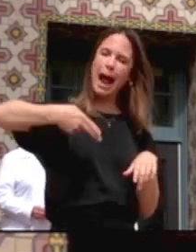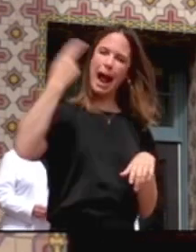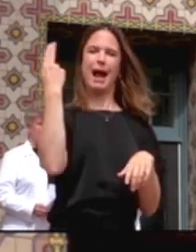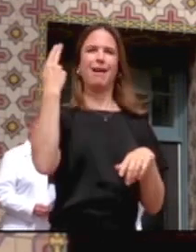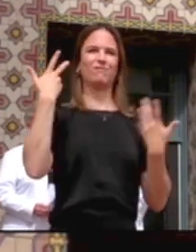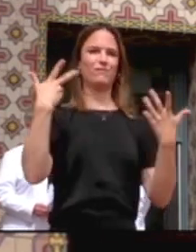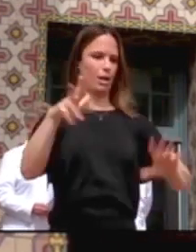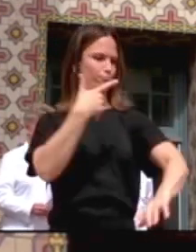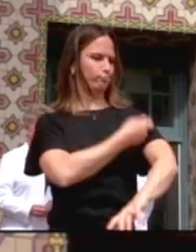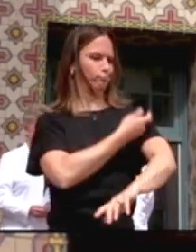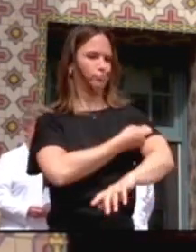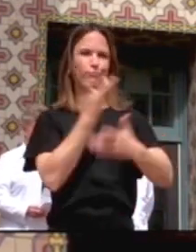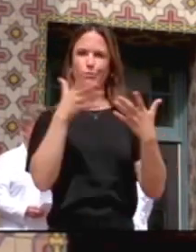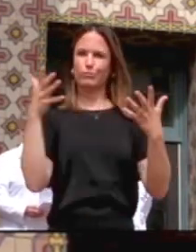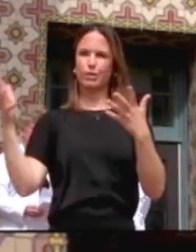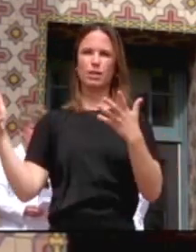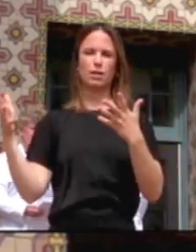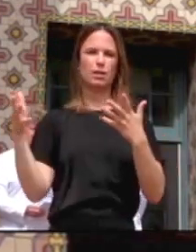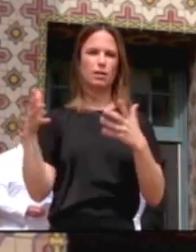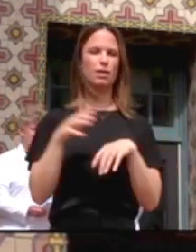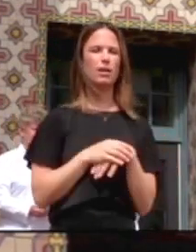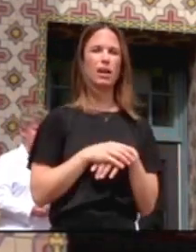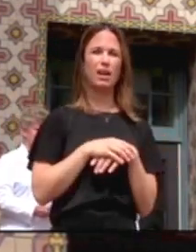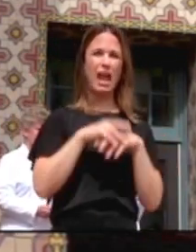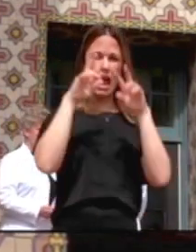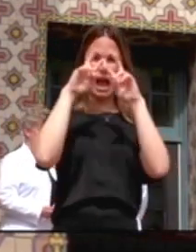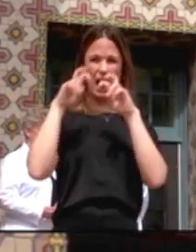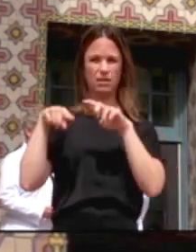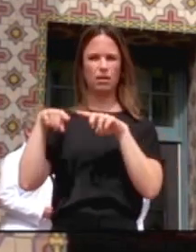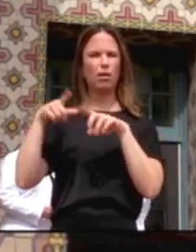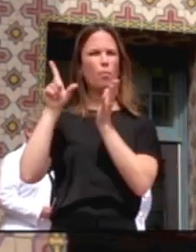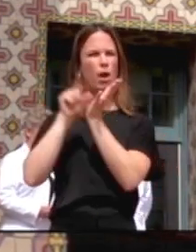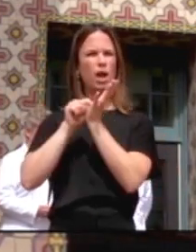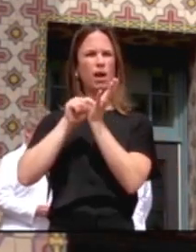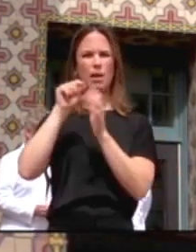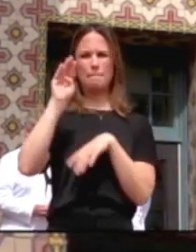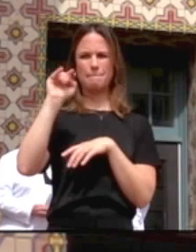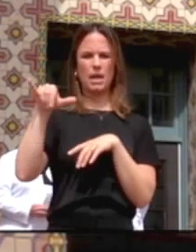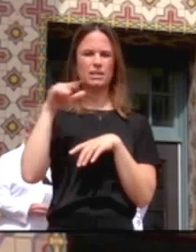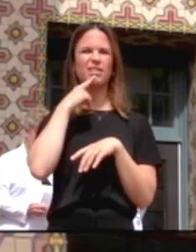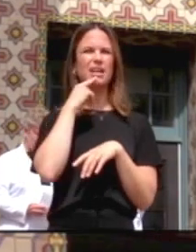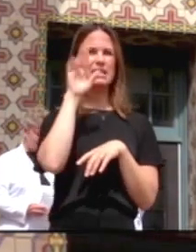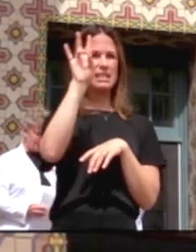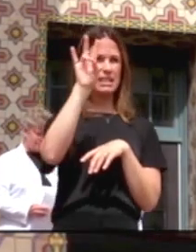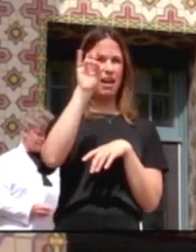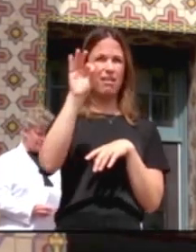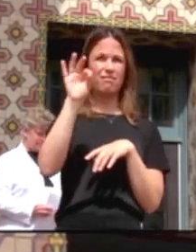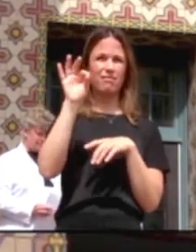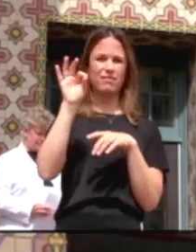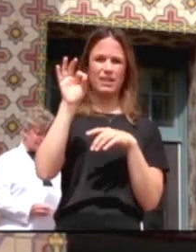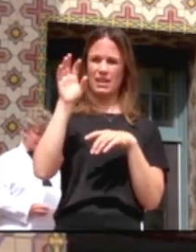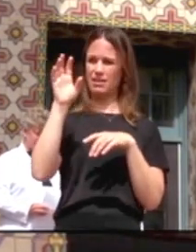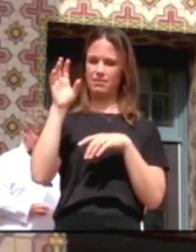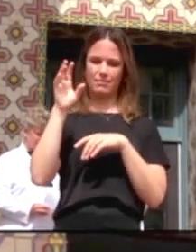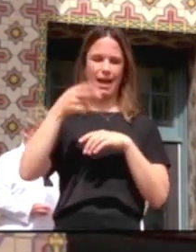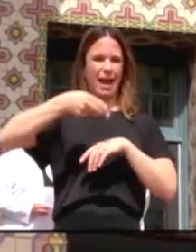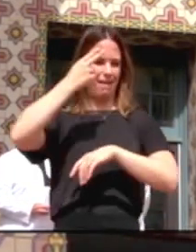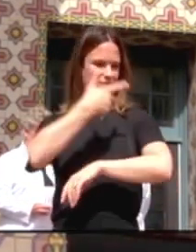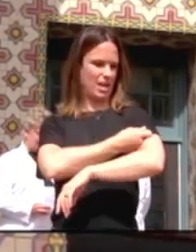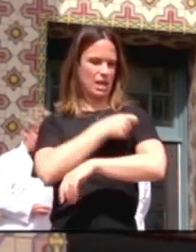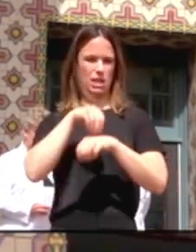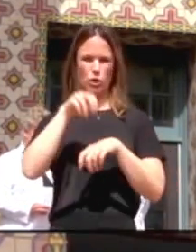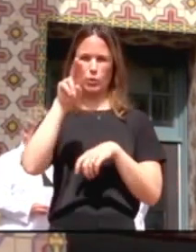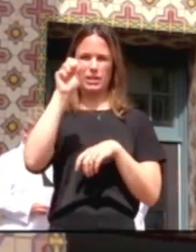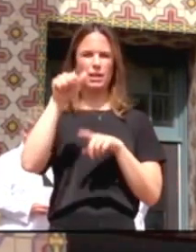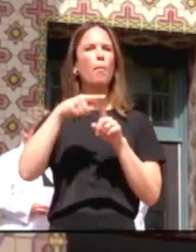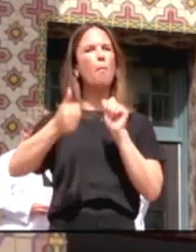rates. In an analysis published in mid-May, 7 of the 15 most highly vaccinated counties in the United States